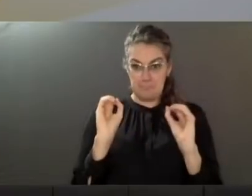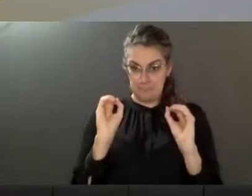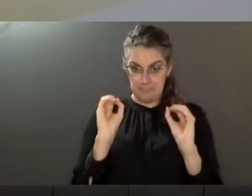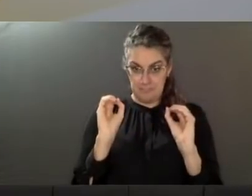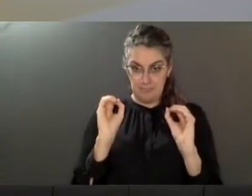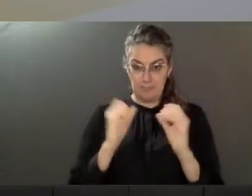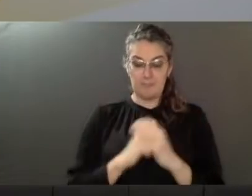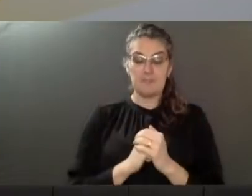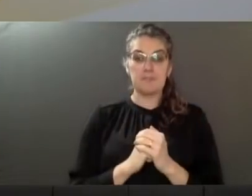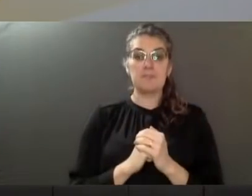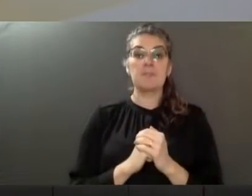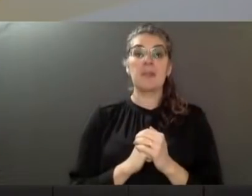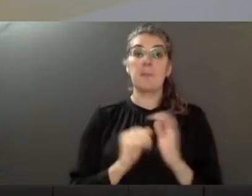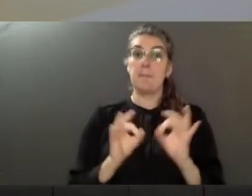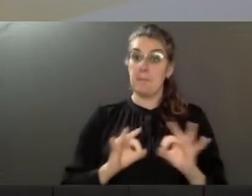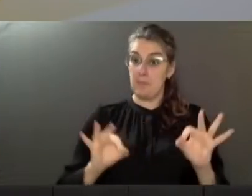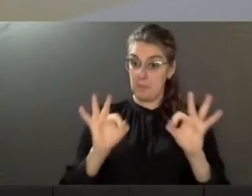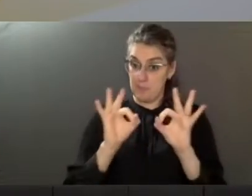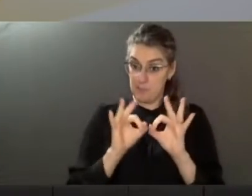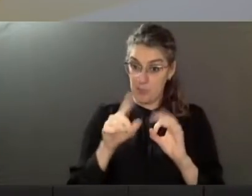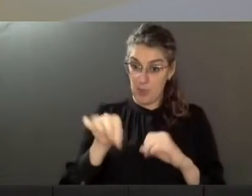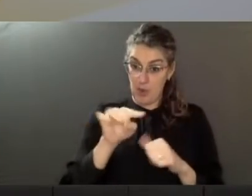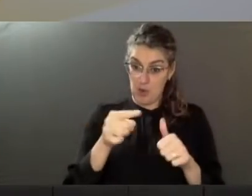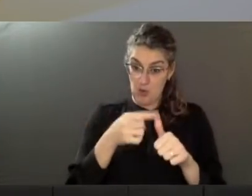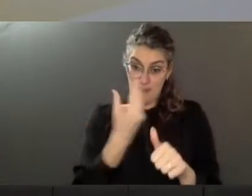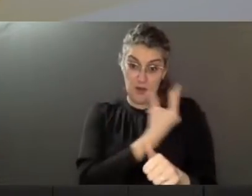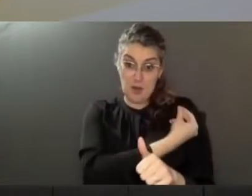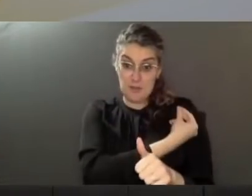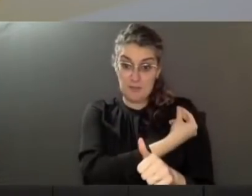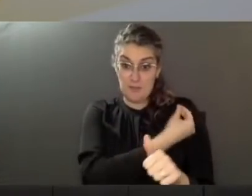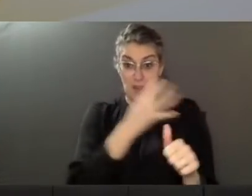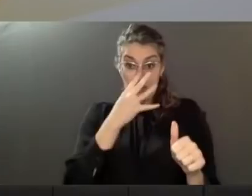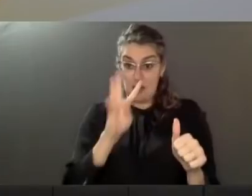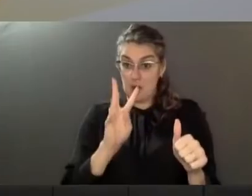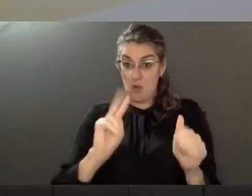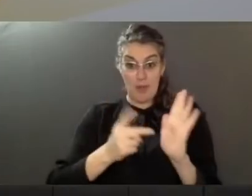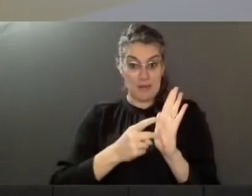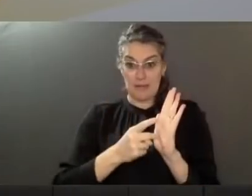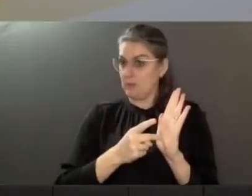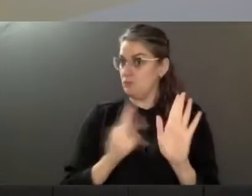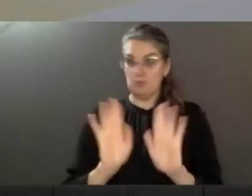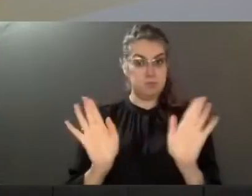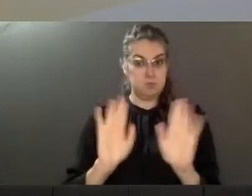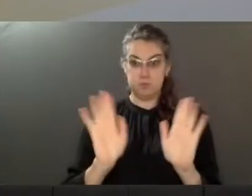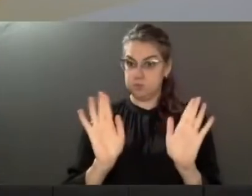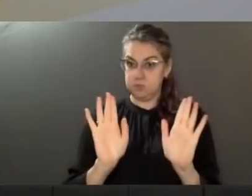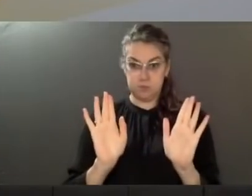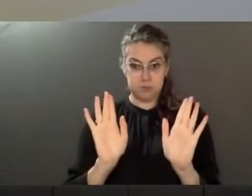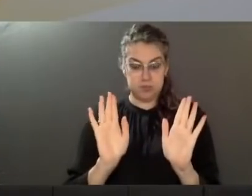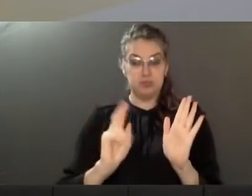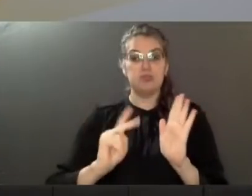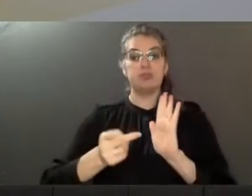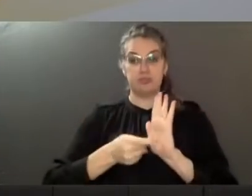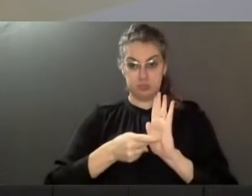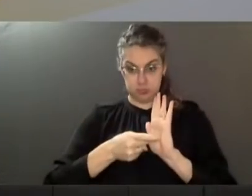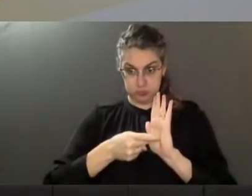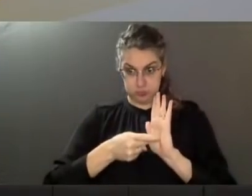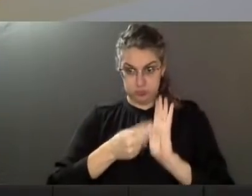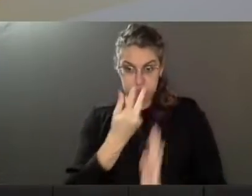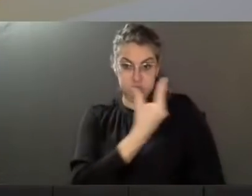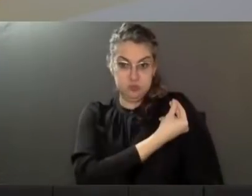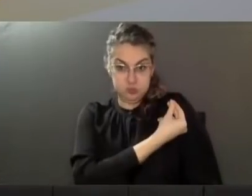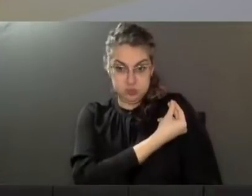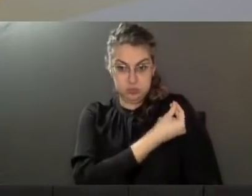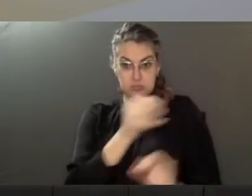protection against the virus. I think we have a good plan as we roll it out based on the limited vaccine